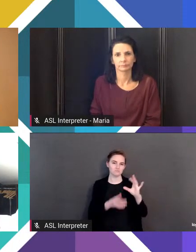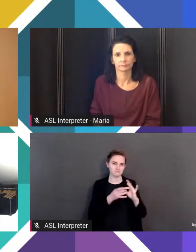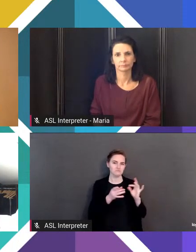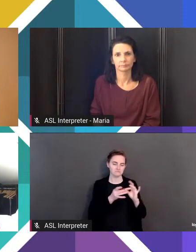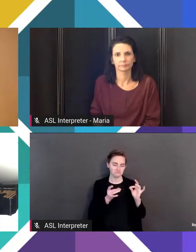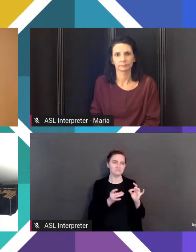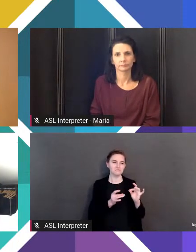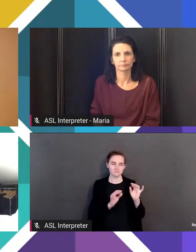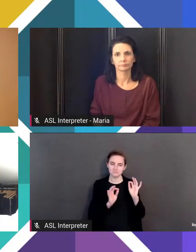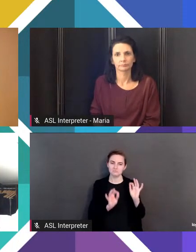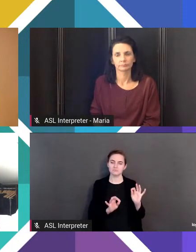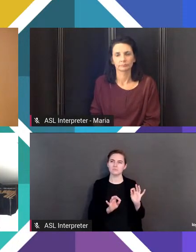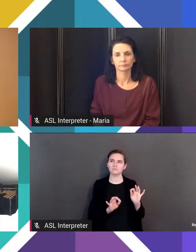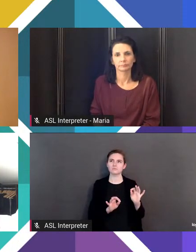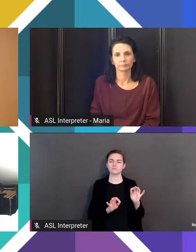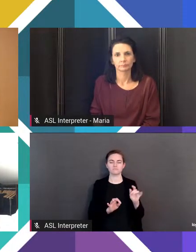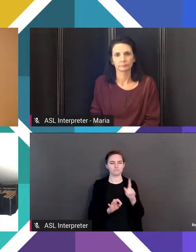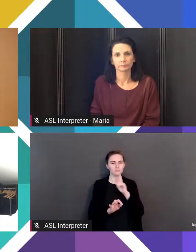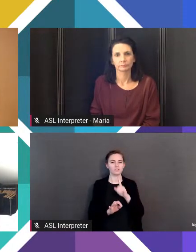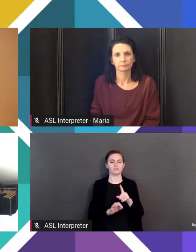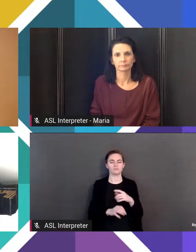like it's